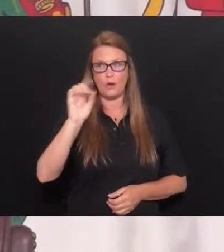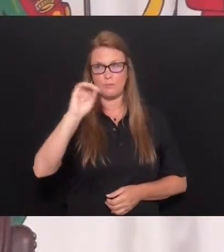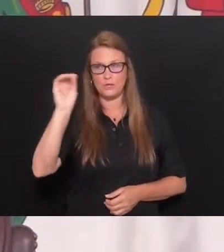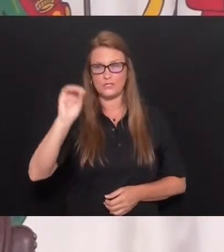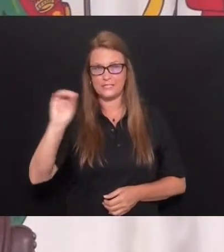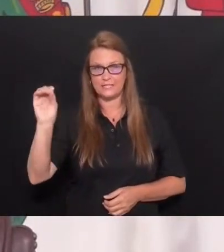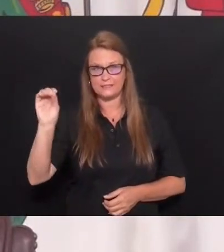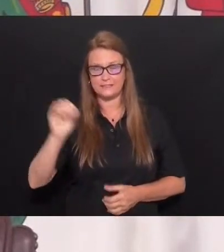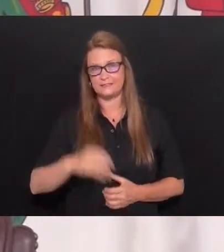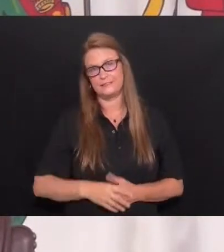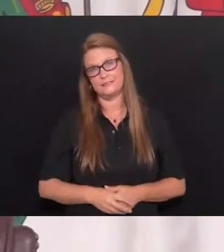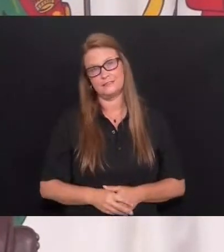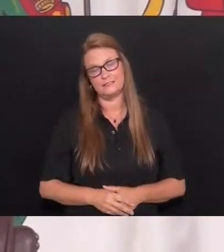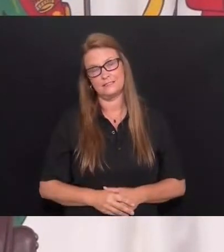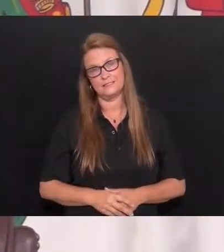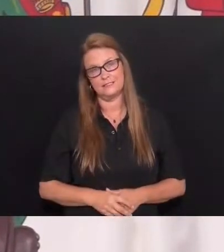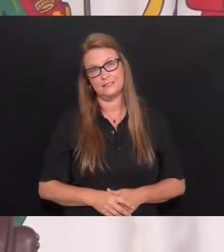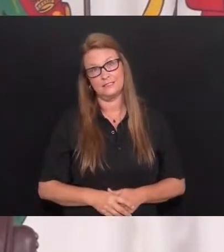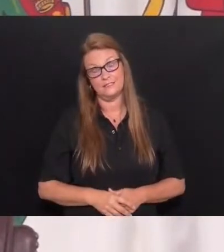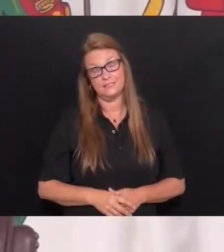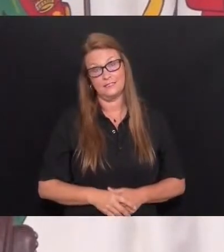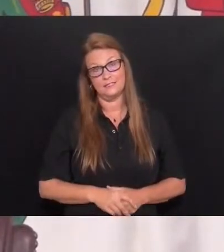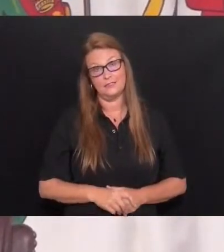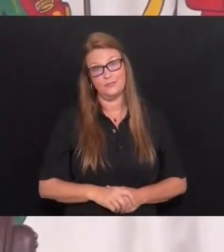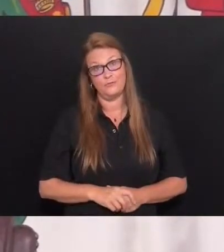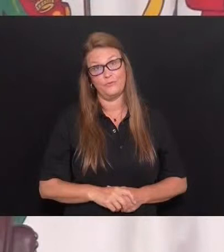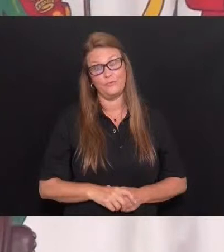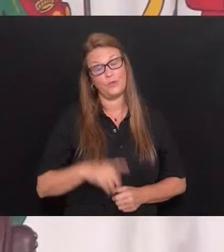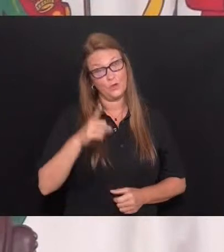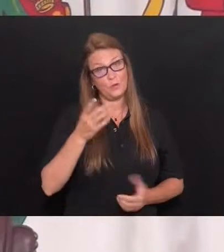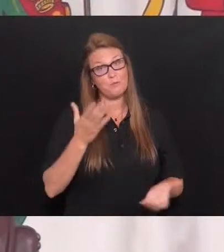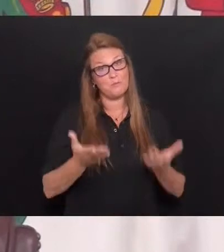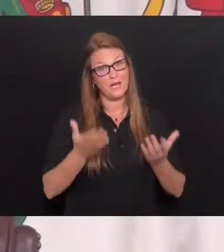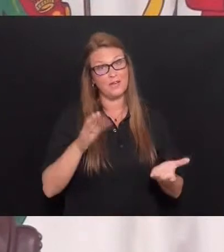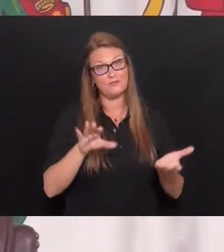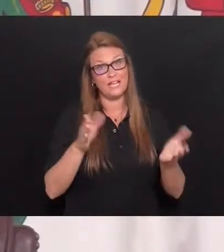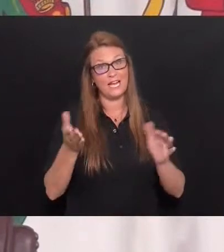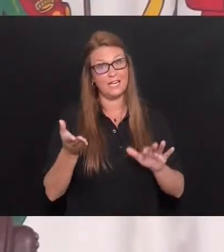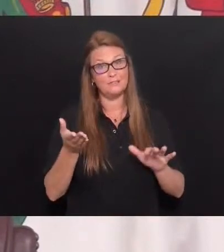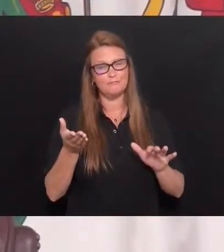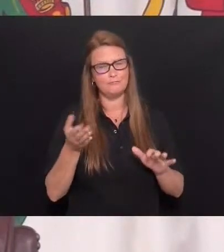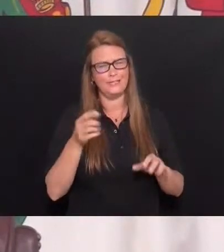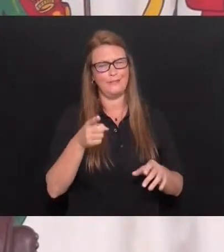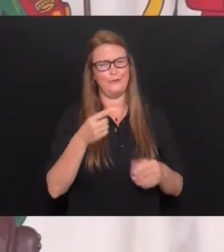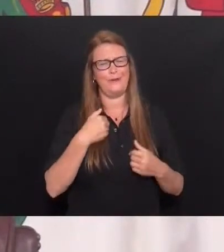0.011%, that you would have been one of them if you had been vaccinated.